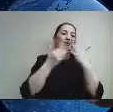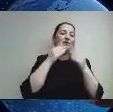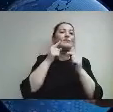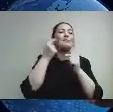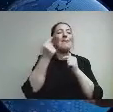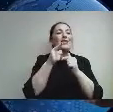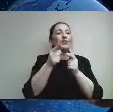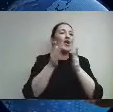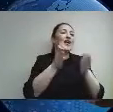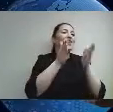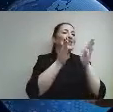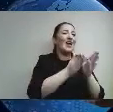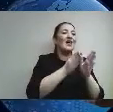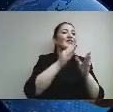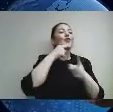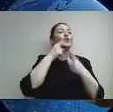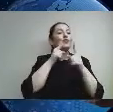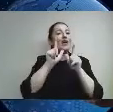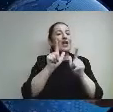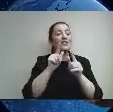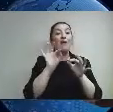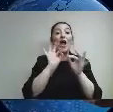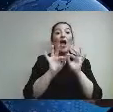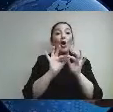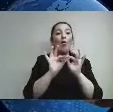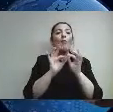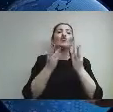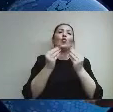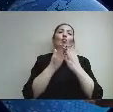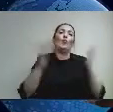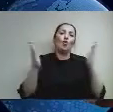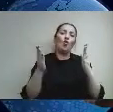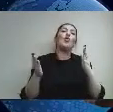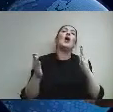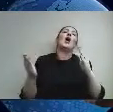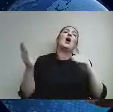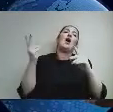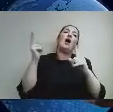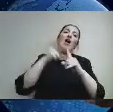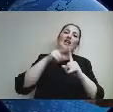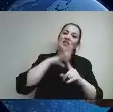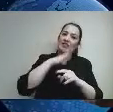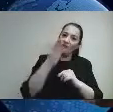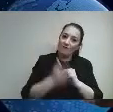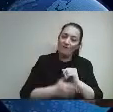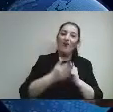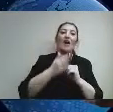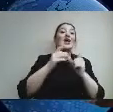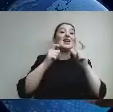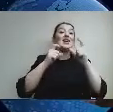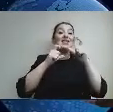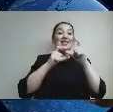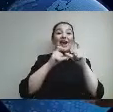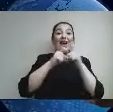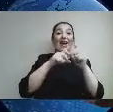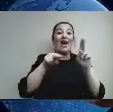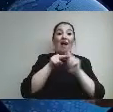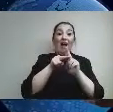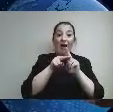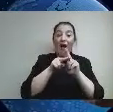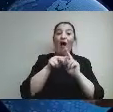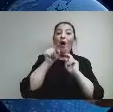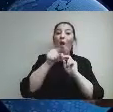economic contribution. And when we look at the proportion of